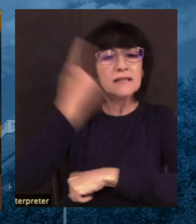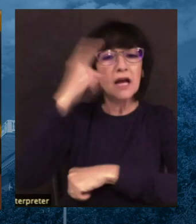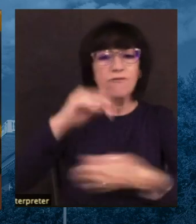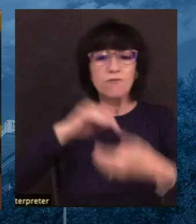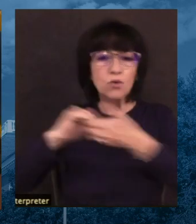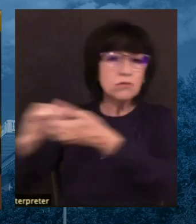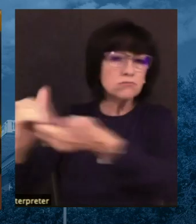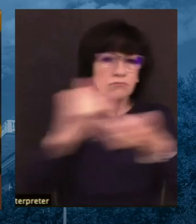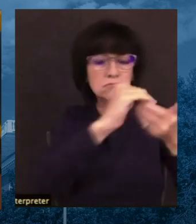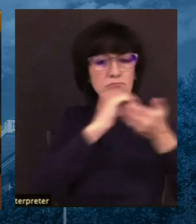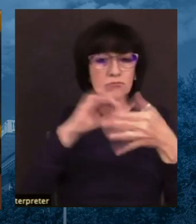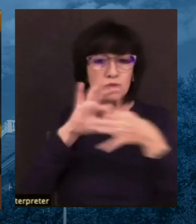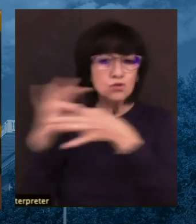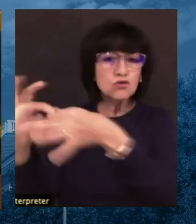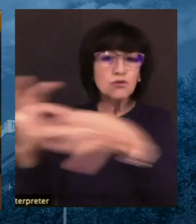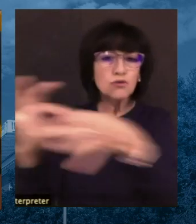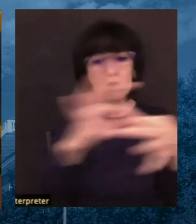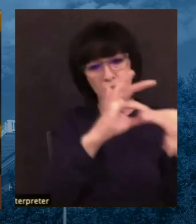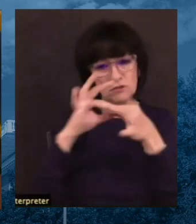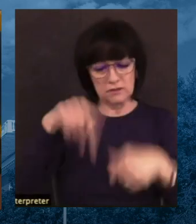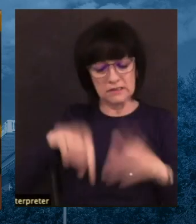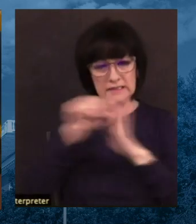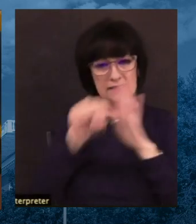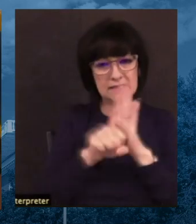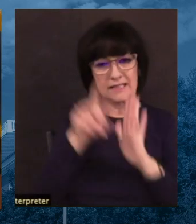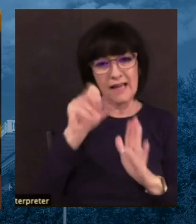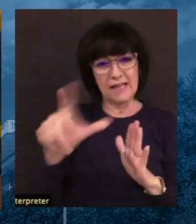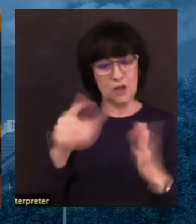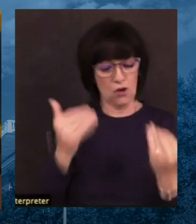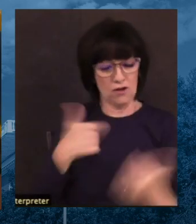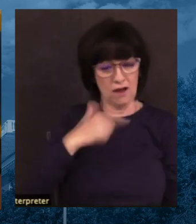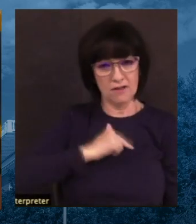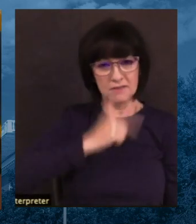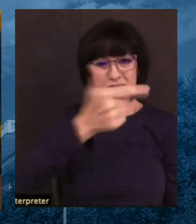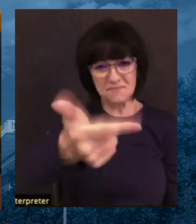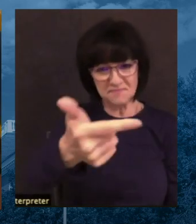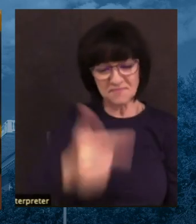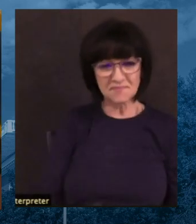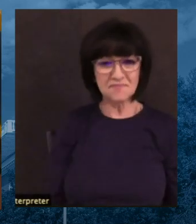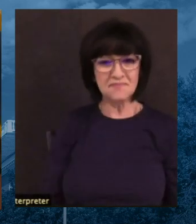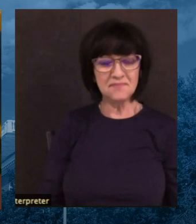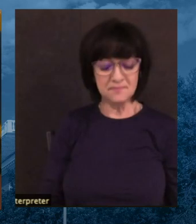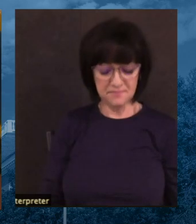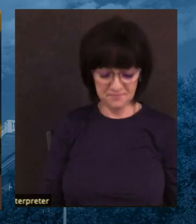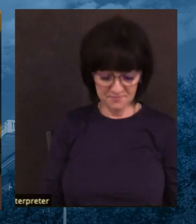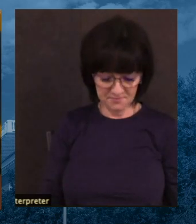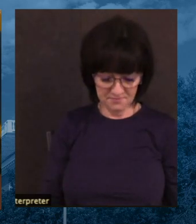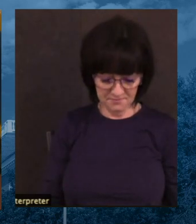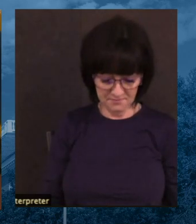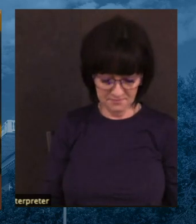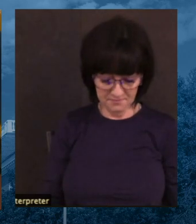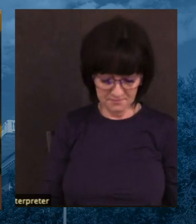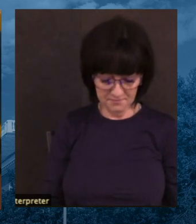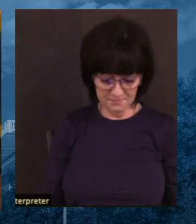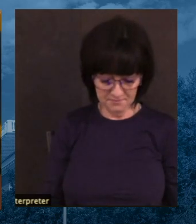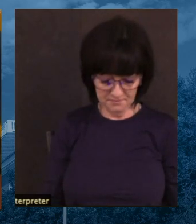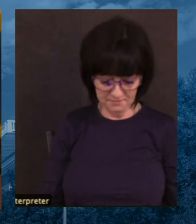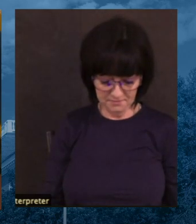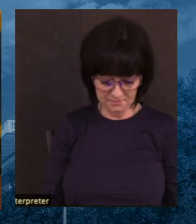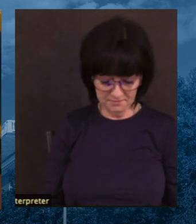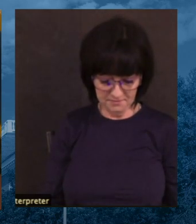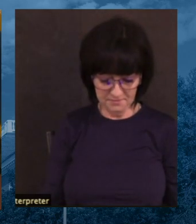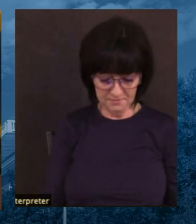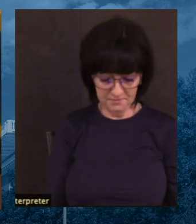you. And again, thank you so very much. Thank you, Senator McBride. I thank you for your leadership in the Senate and getting the